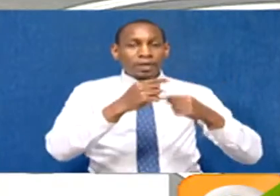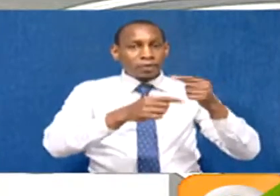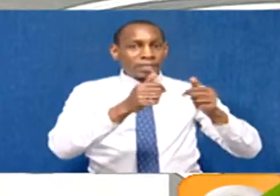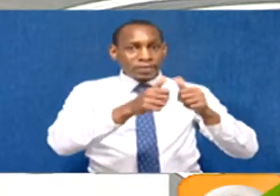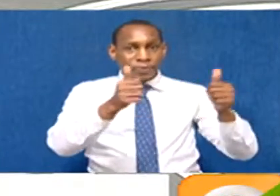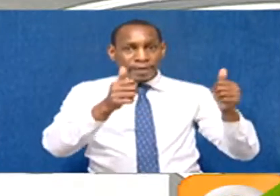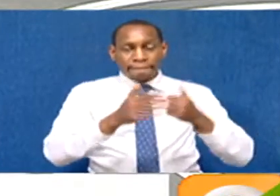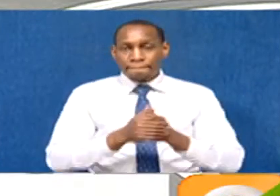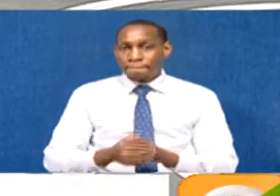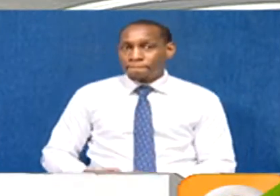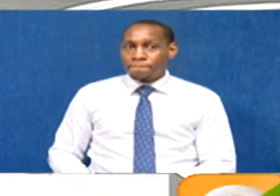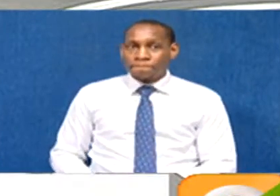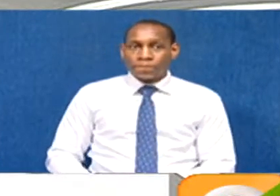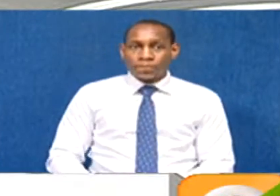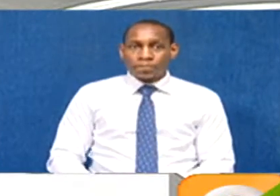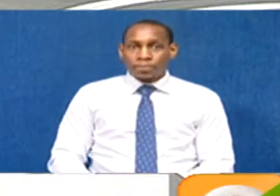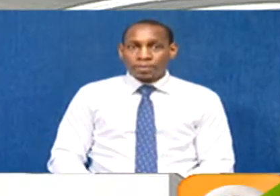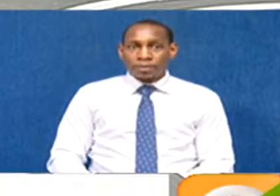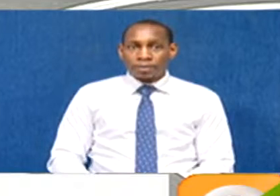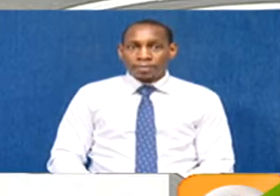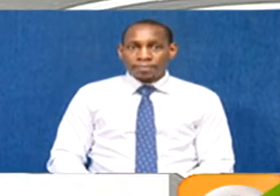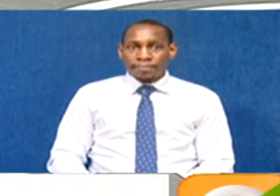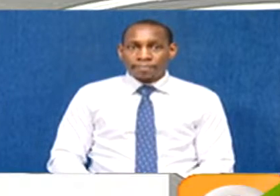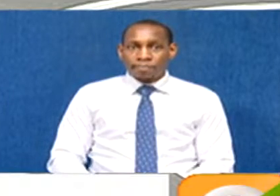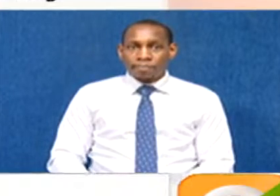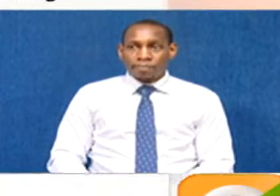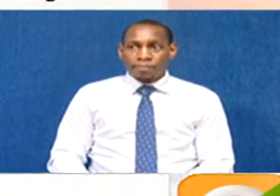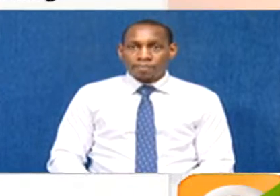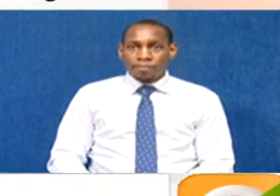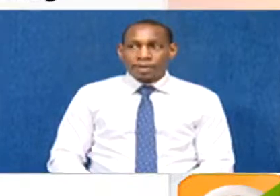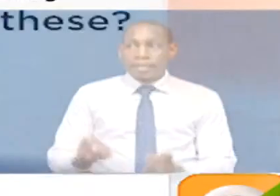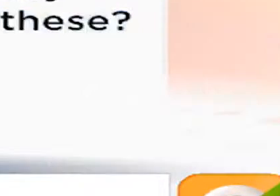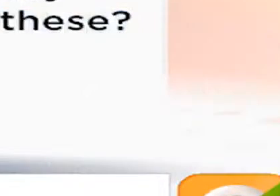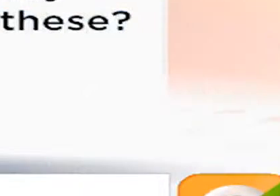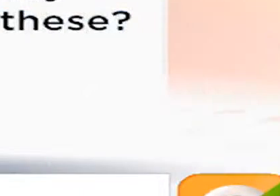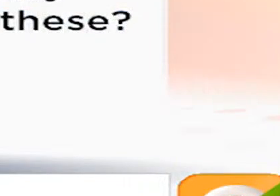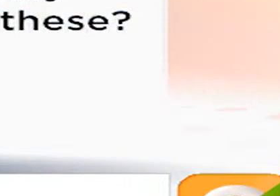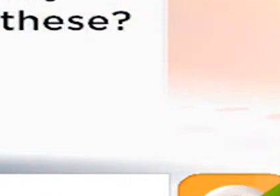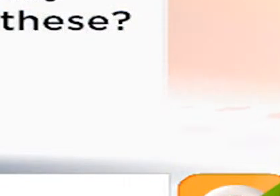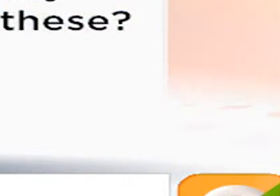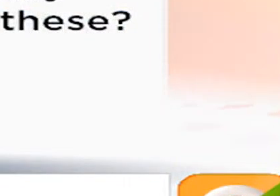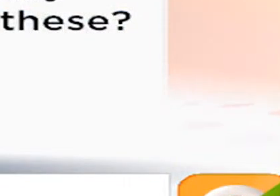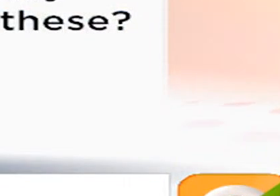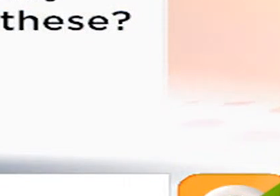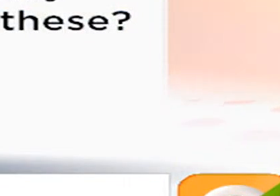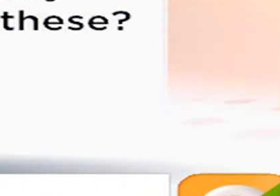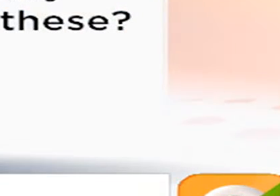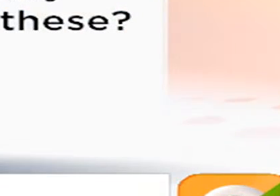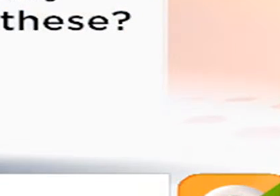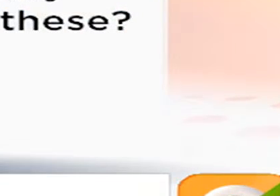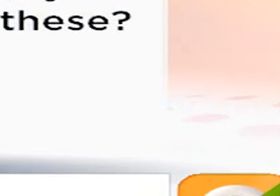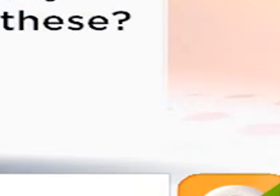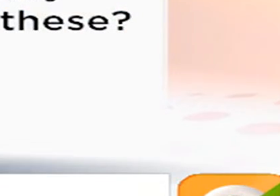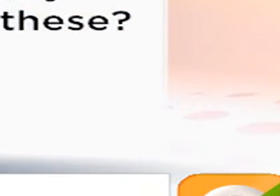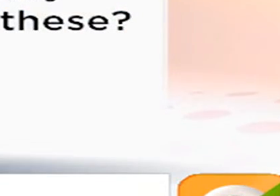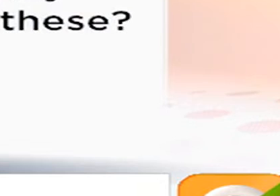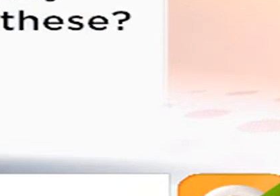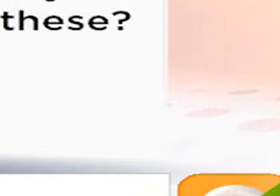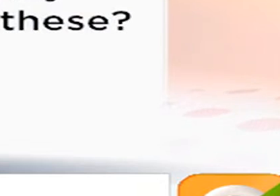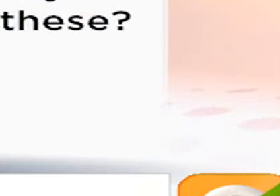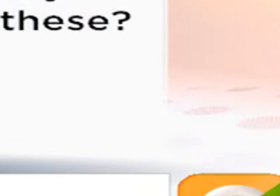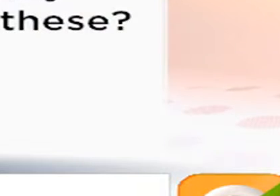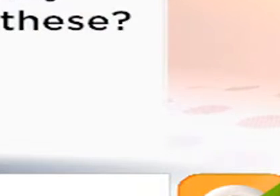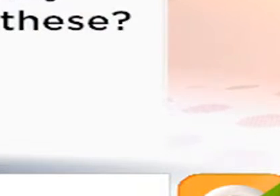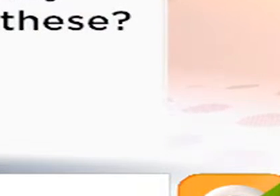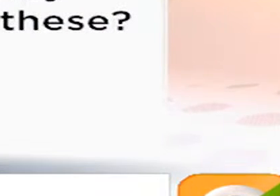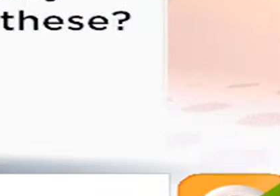well. Yeah. Blaise Maura is asking, what an impressive list of socialist agendas